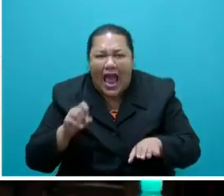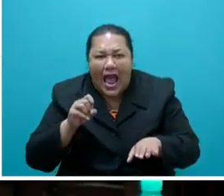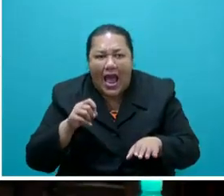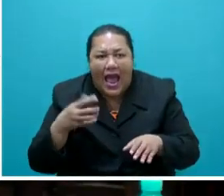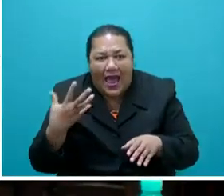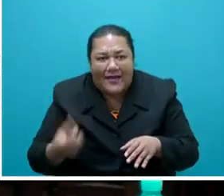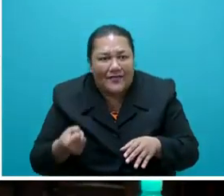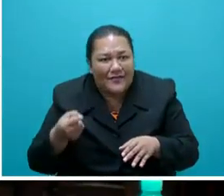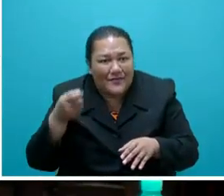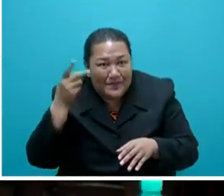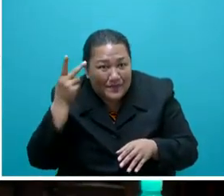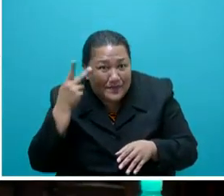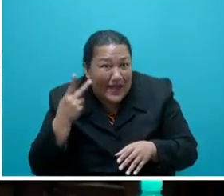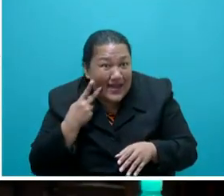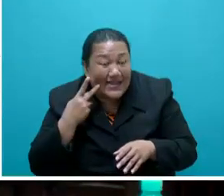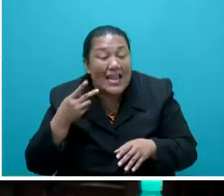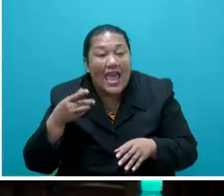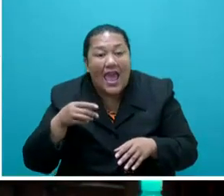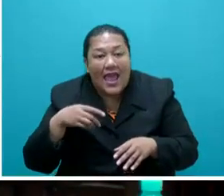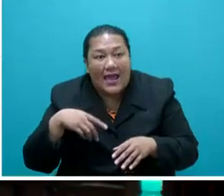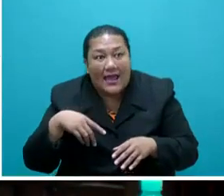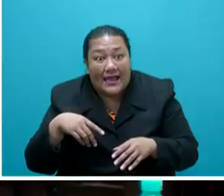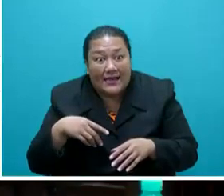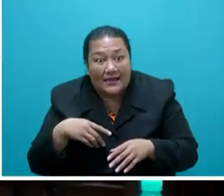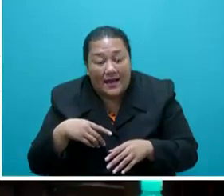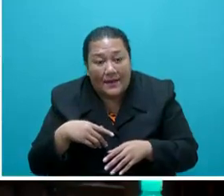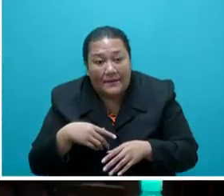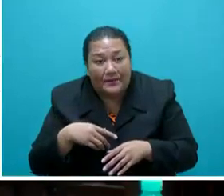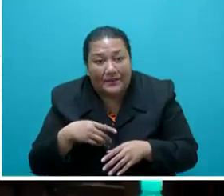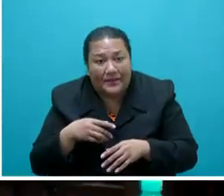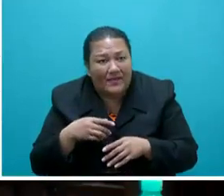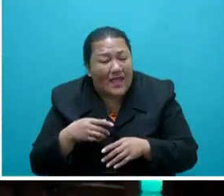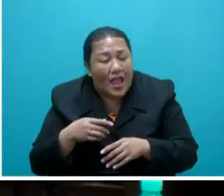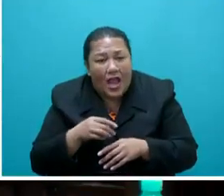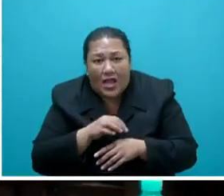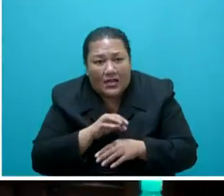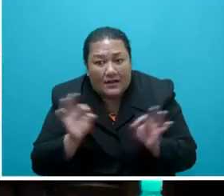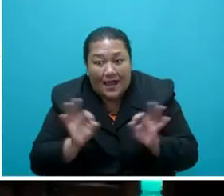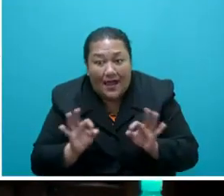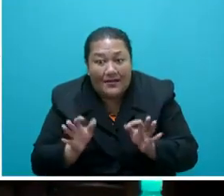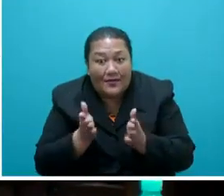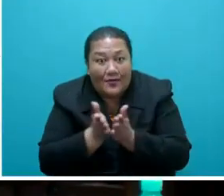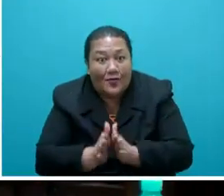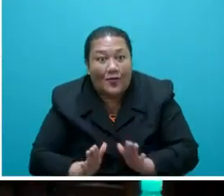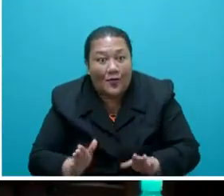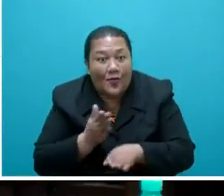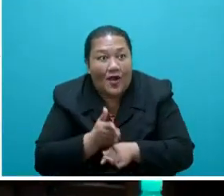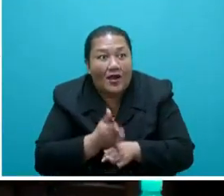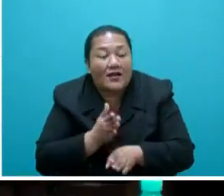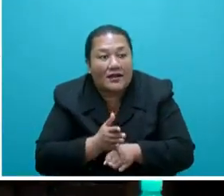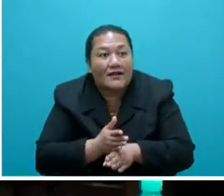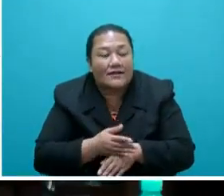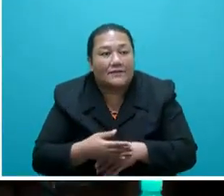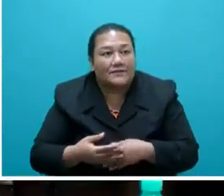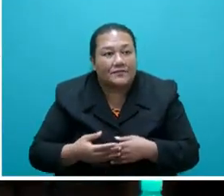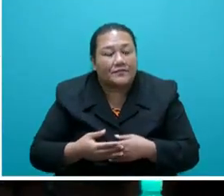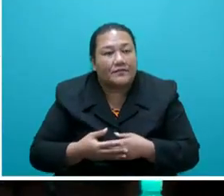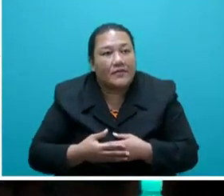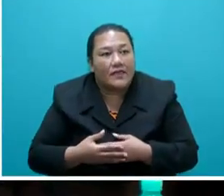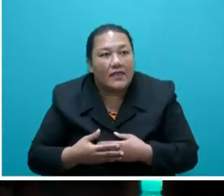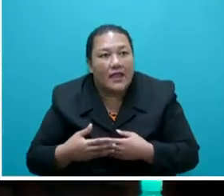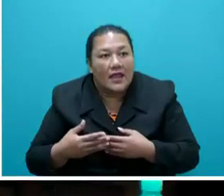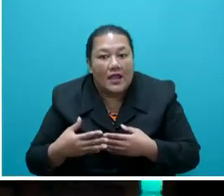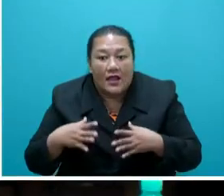all Fijian children to attain primary to secondary education for free and with free bus fare, which undoubtedly has eased